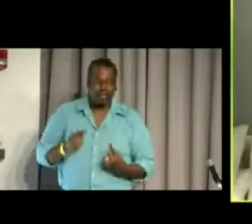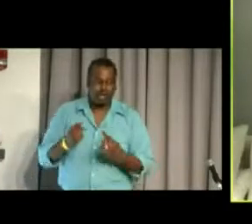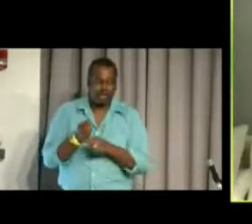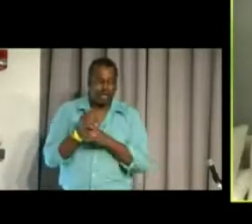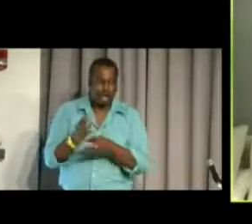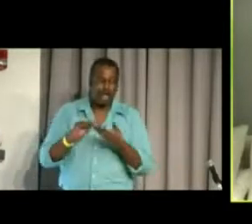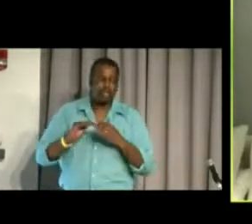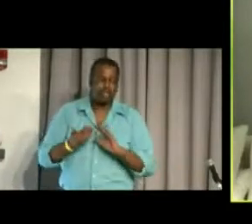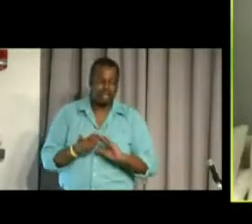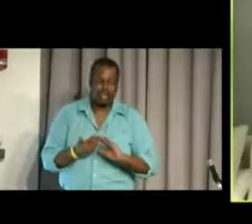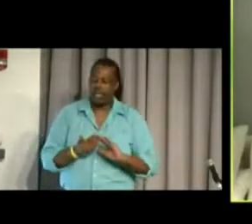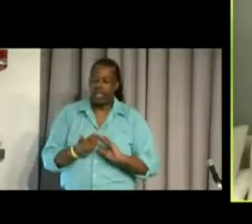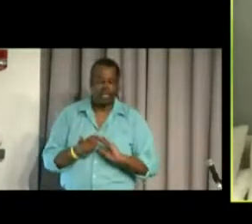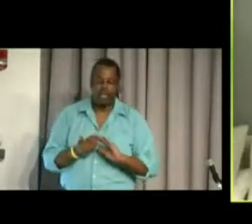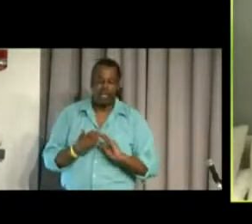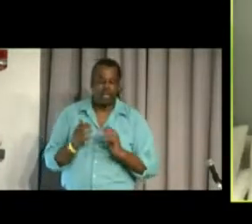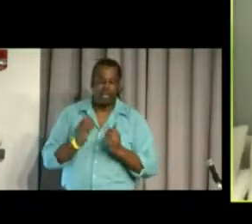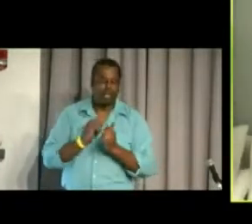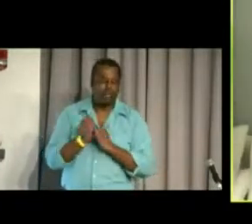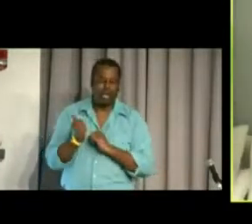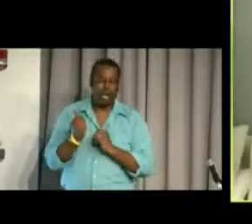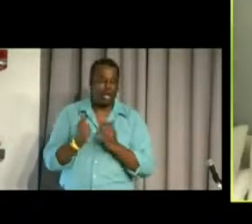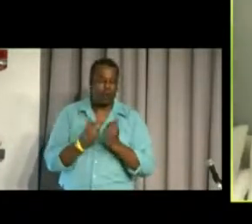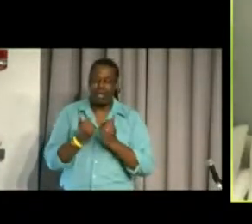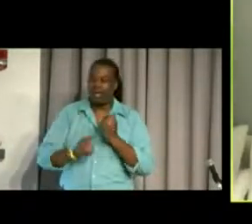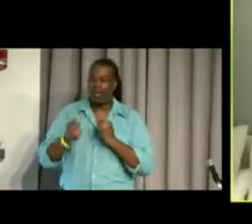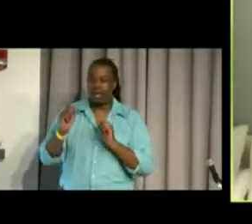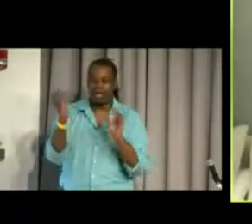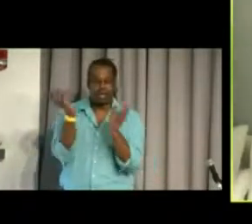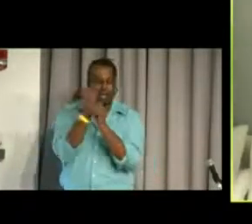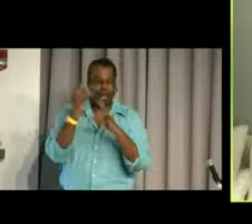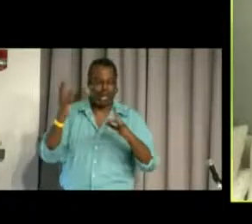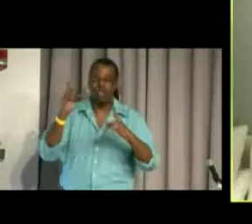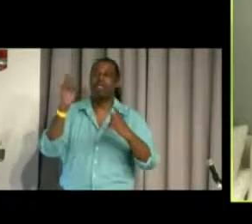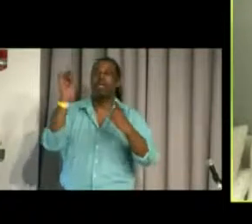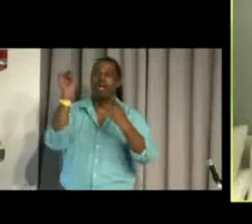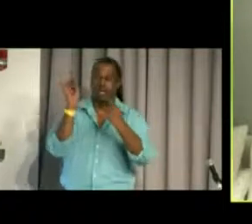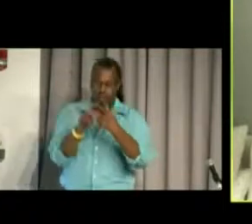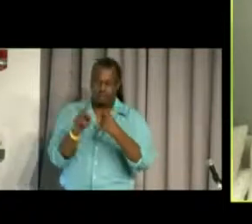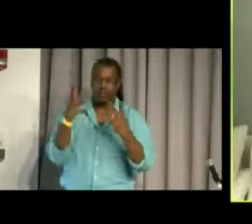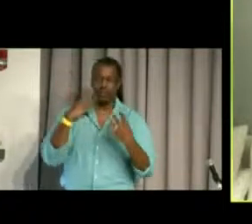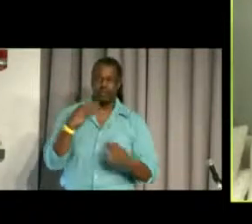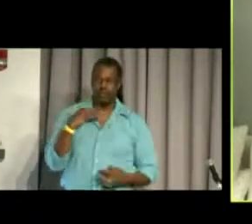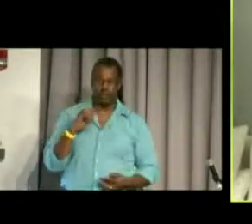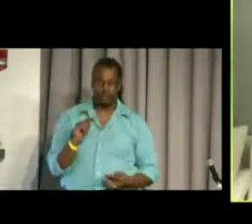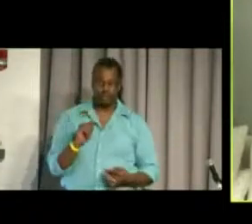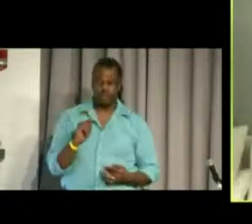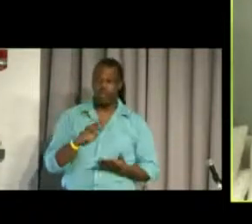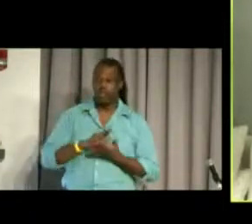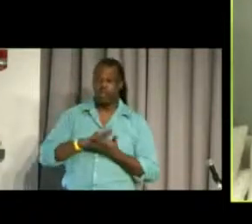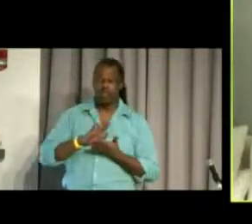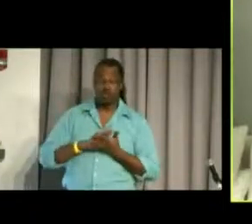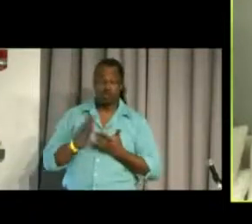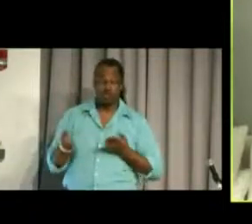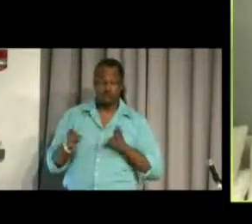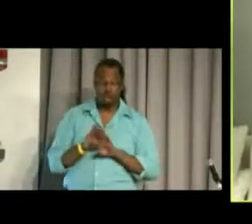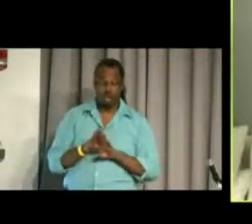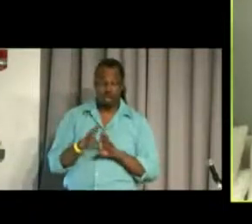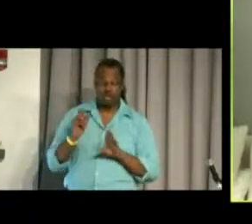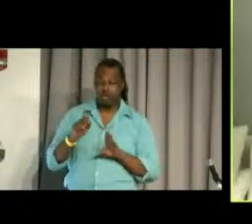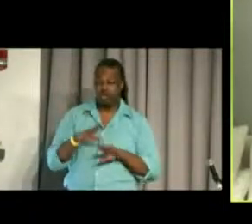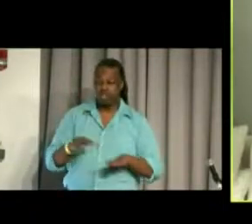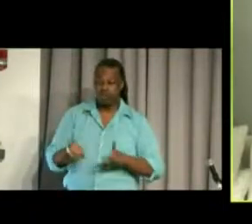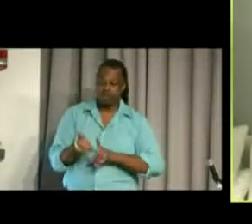city was beyond what anyone would imagine until you've experienced it. Schools were shut down, so children were forced to